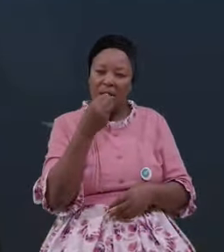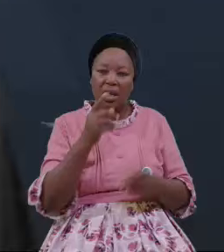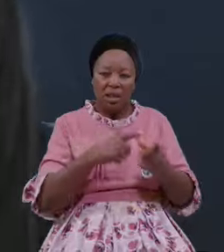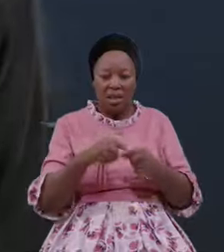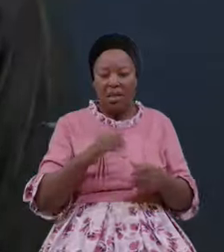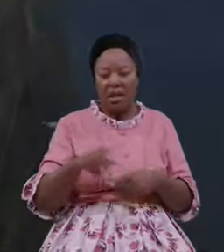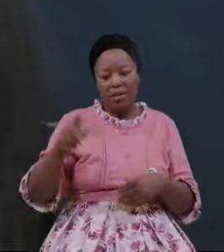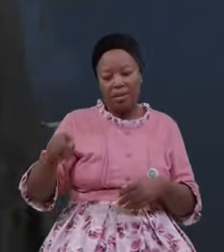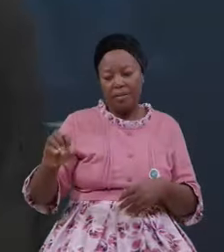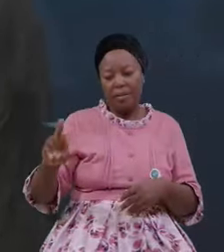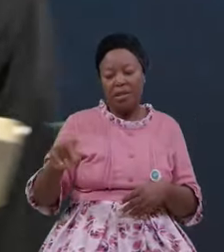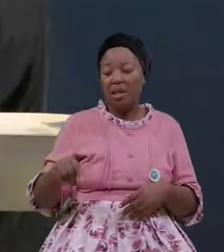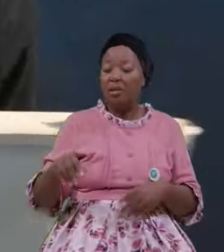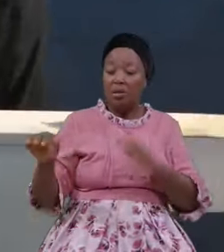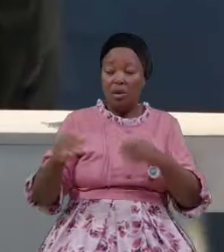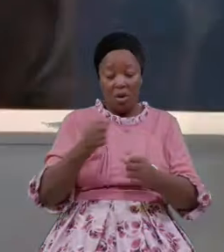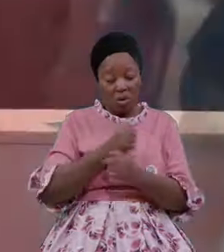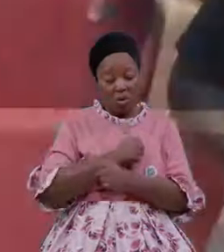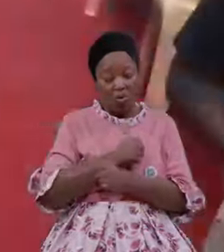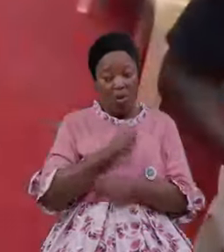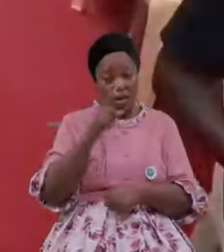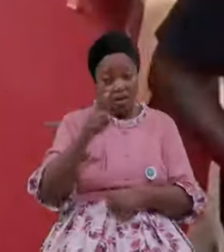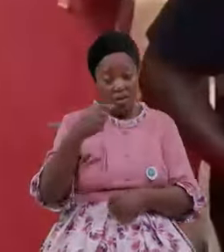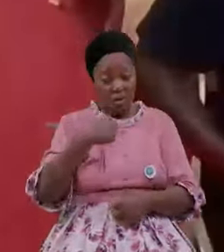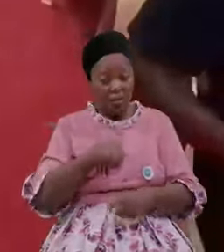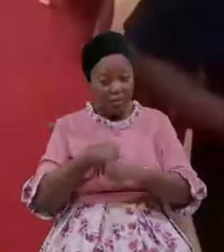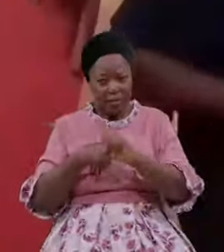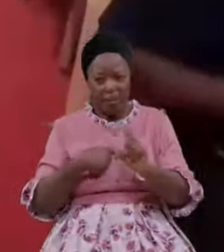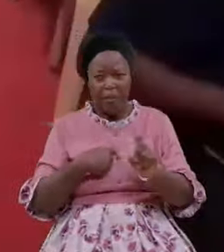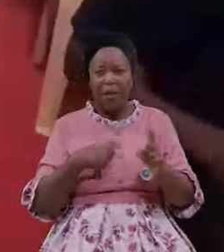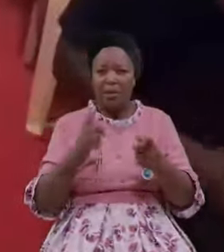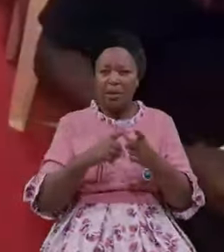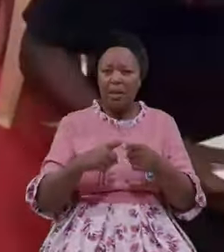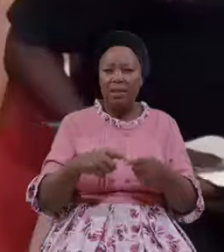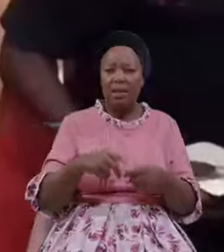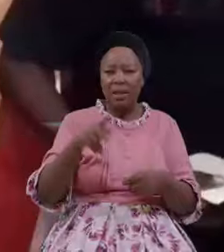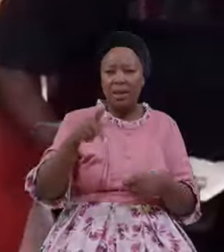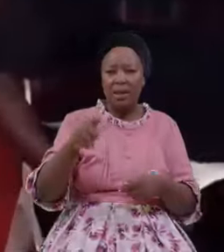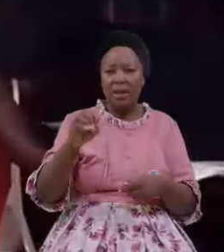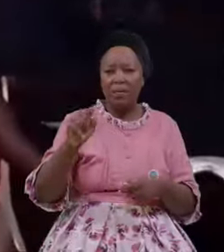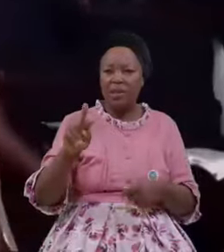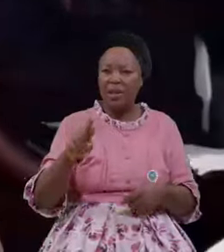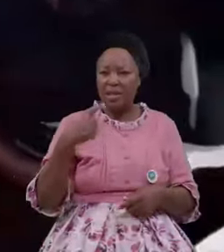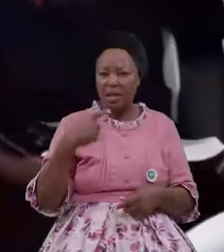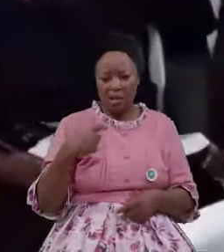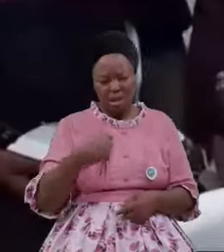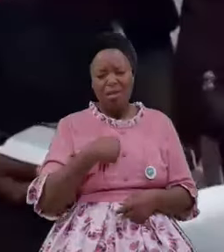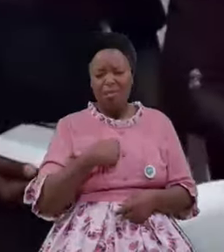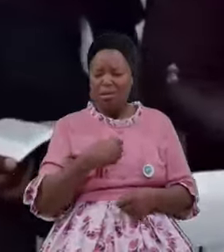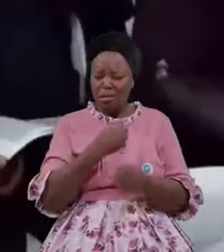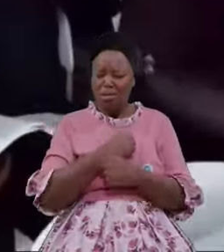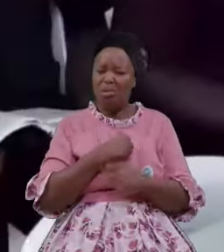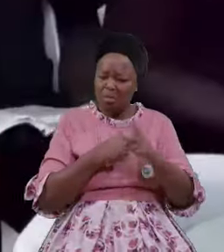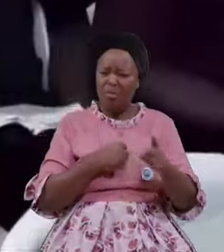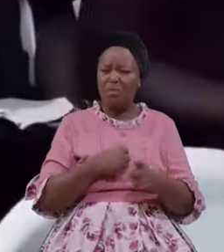lovest thou me? Oh, Peter said, I love you. Despite